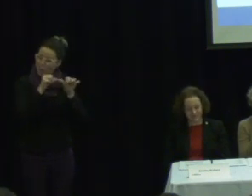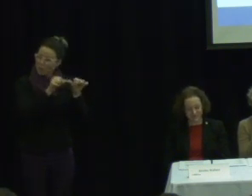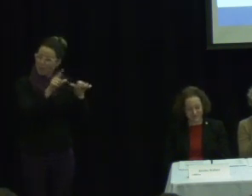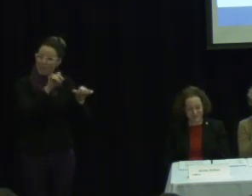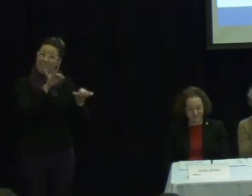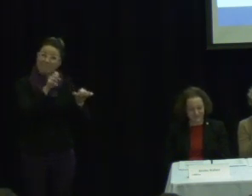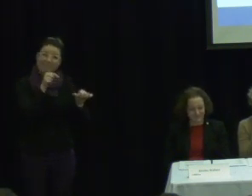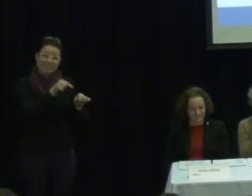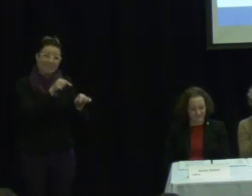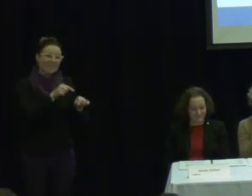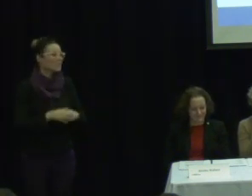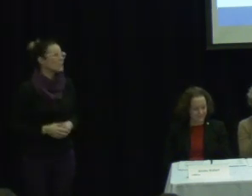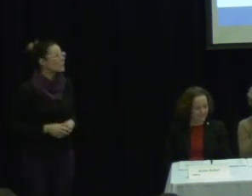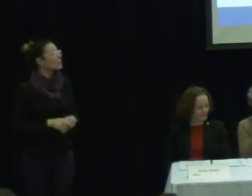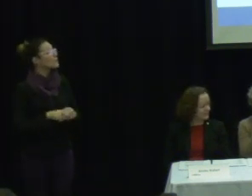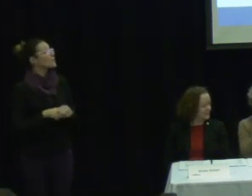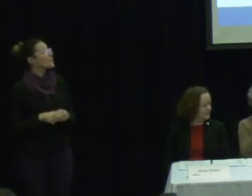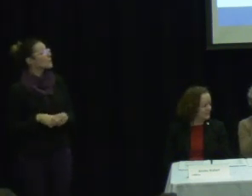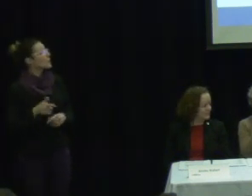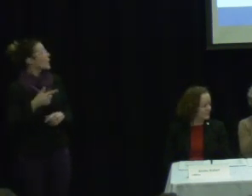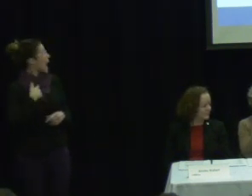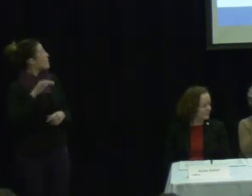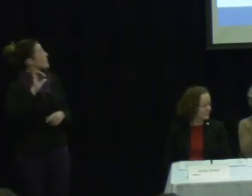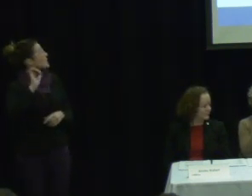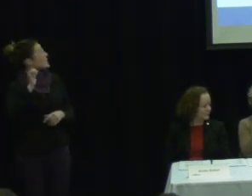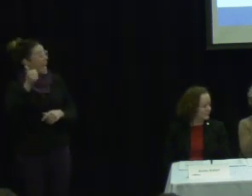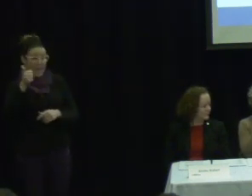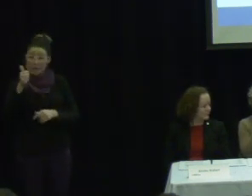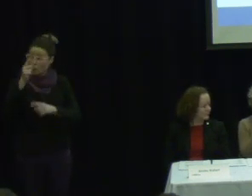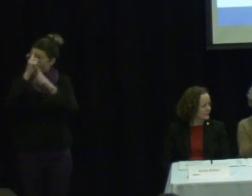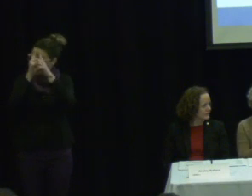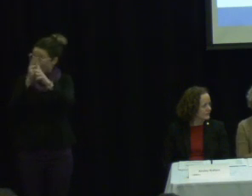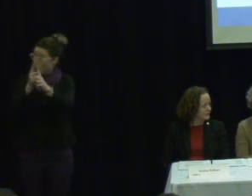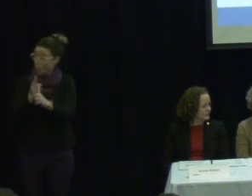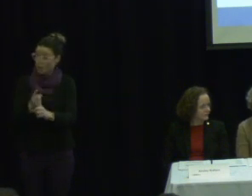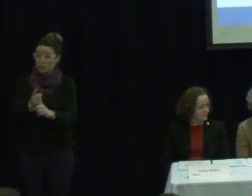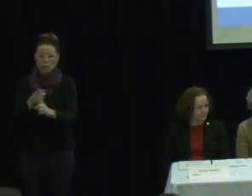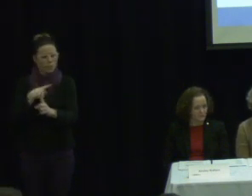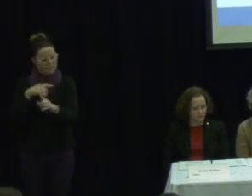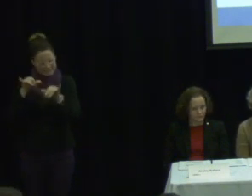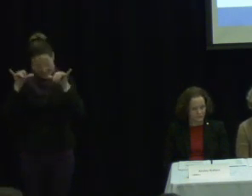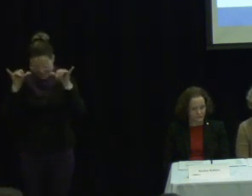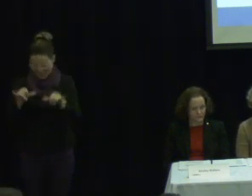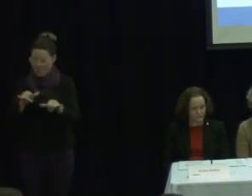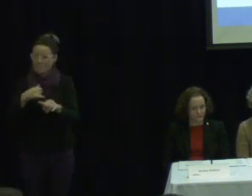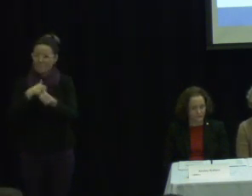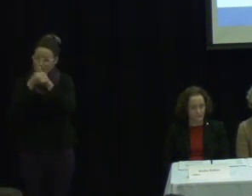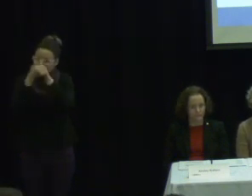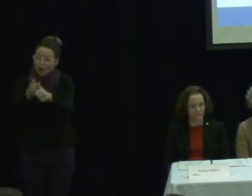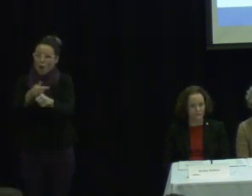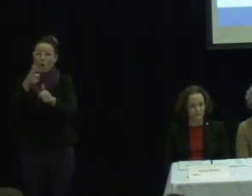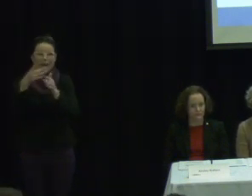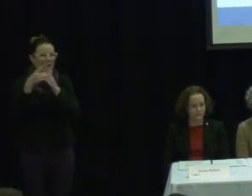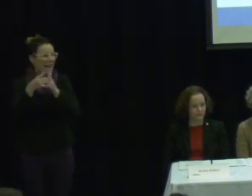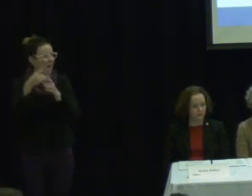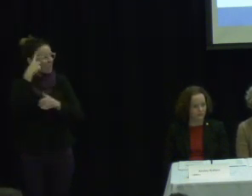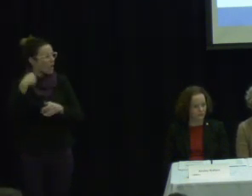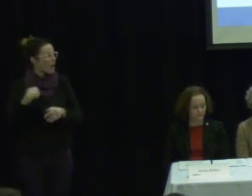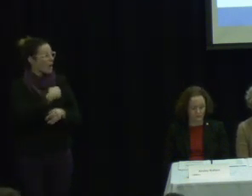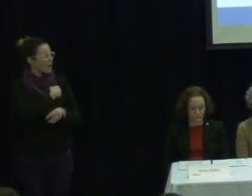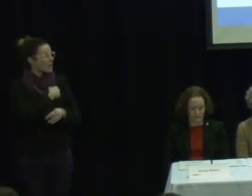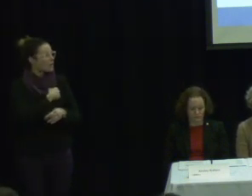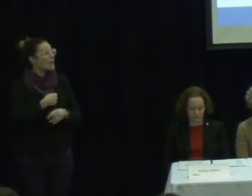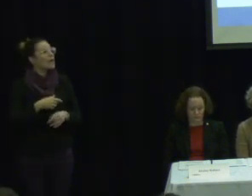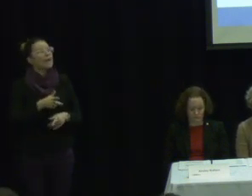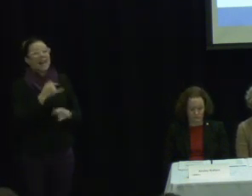When I think about, we've had the 10 goals, and they will continue to guide us. But when I think about the things that we want to push for in the university, and this is really my